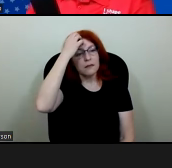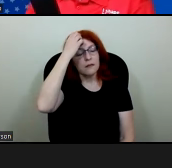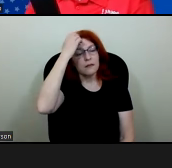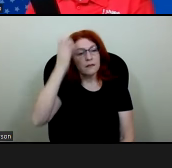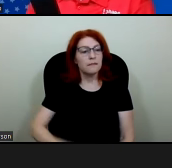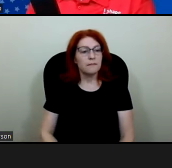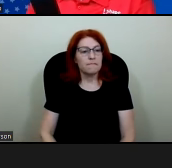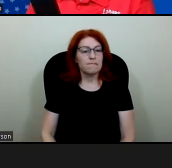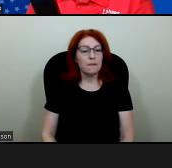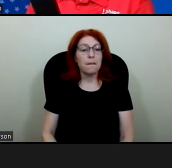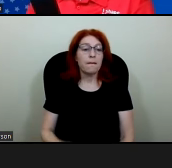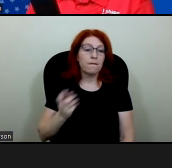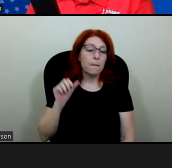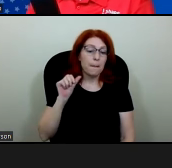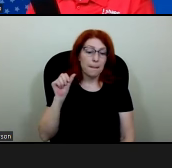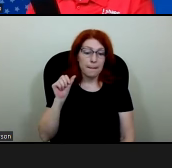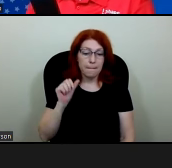We have some A's.